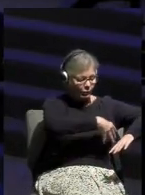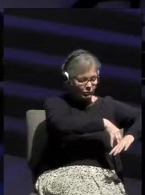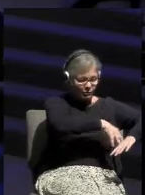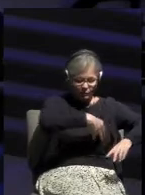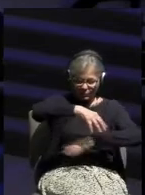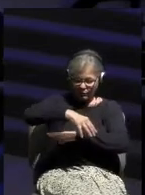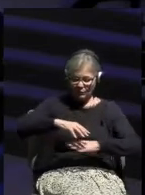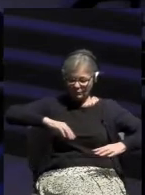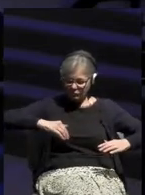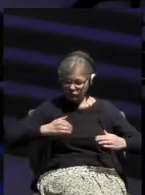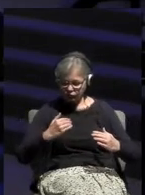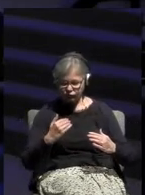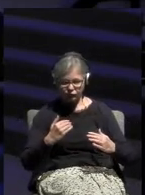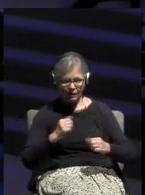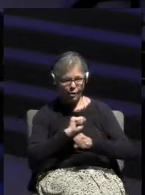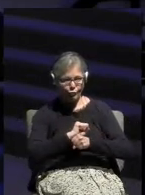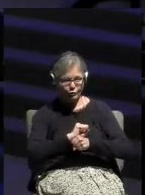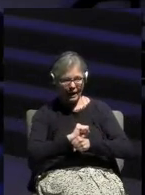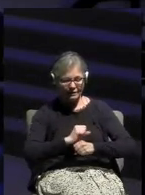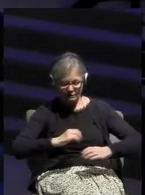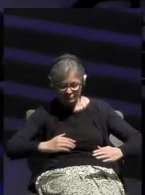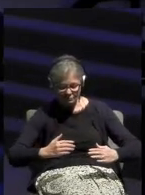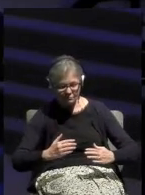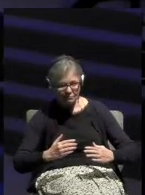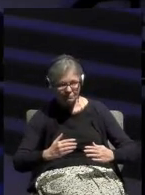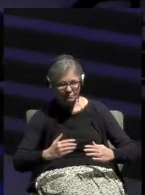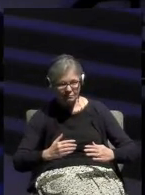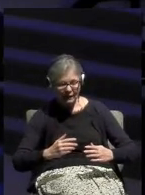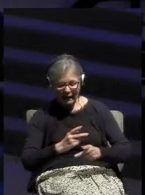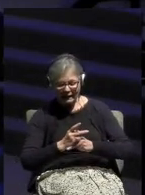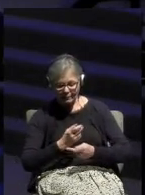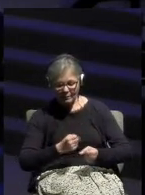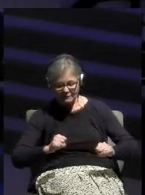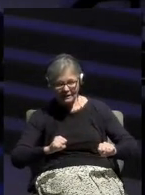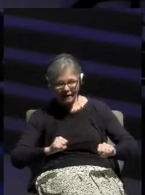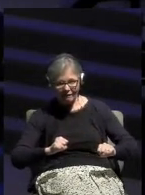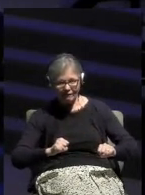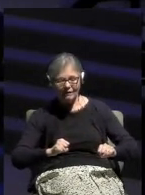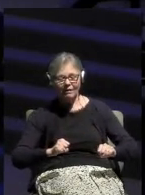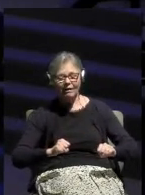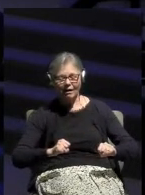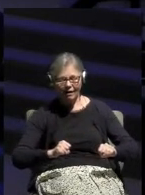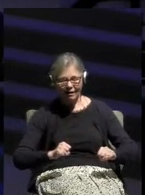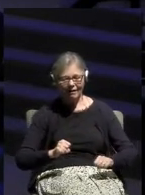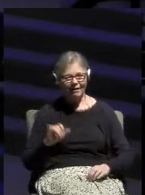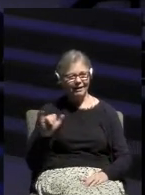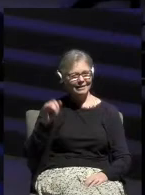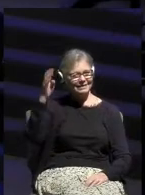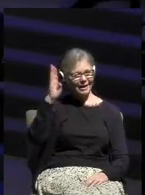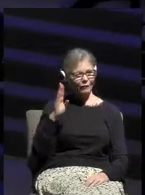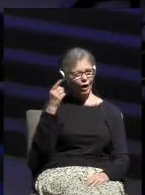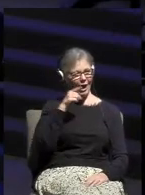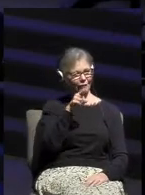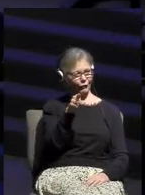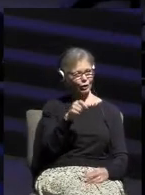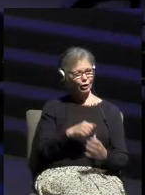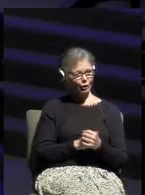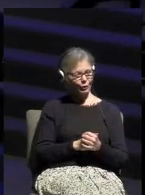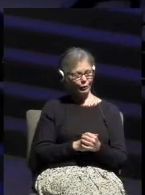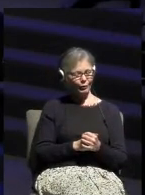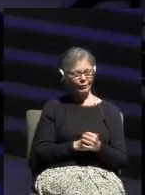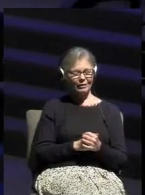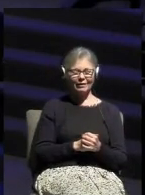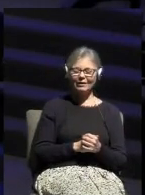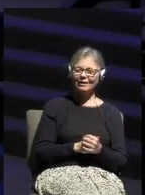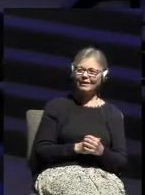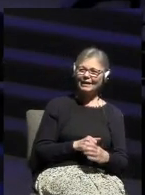what God does. And we need to see that and understand that. That